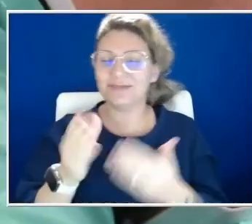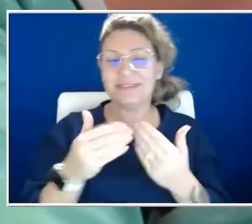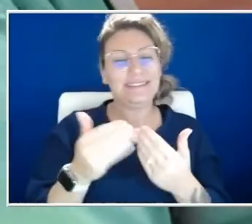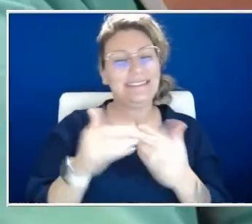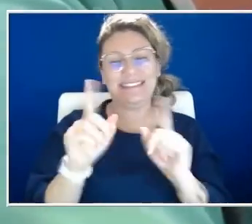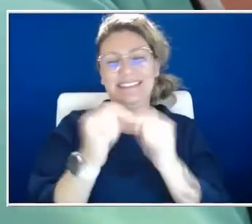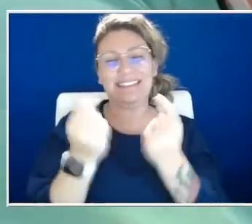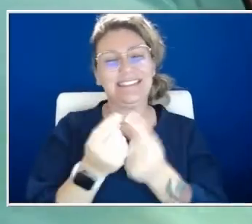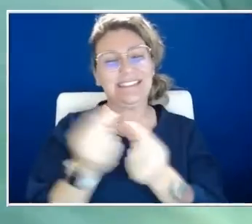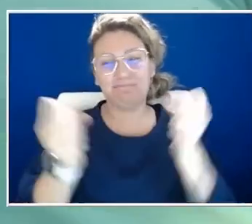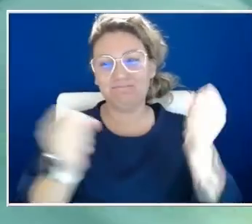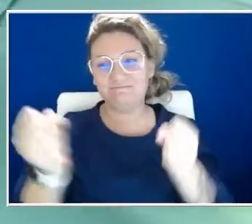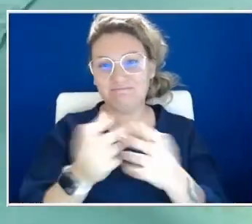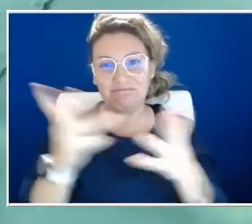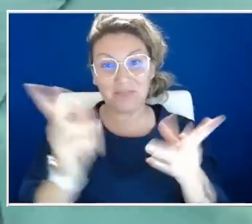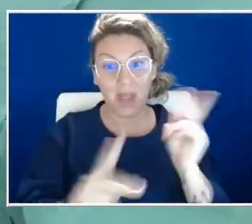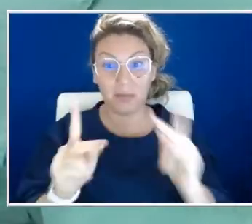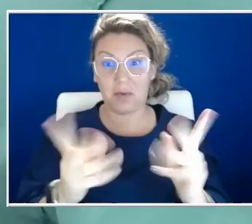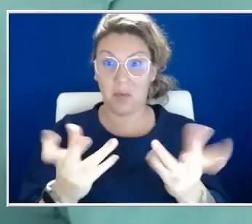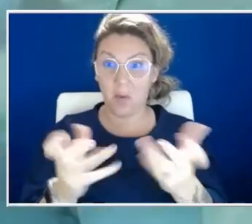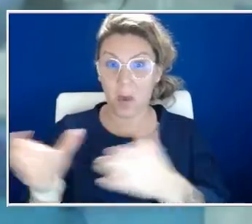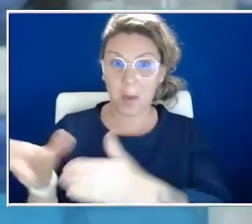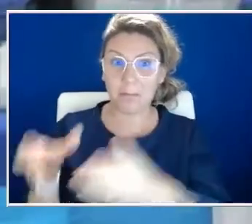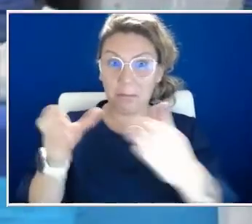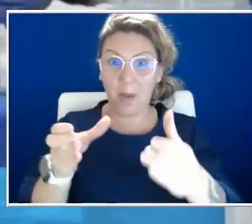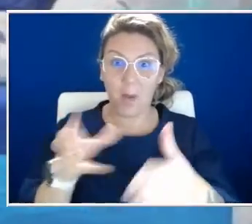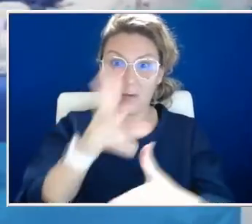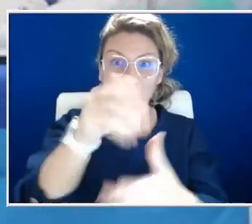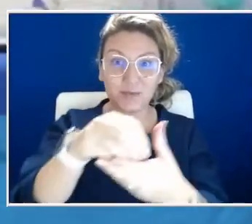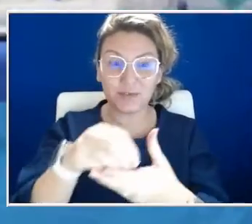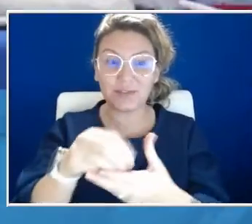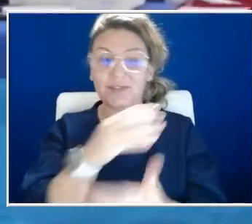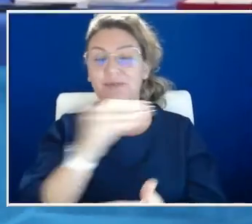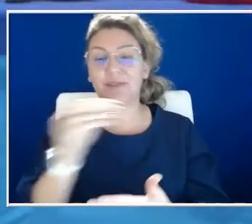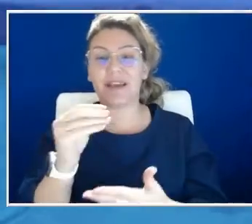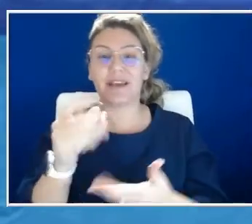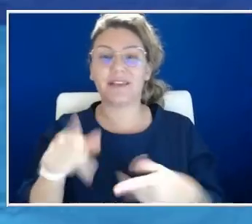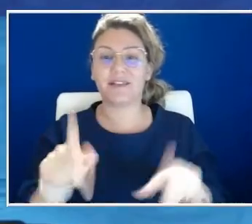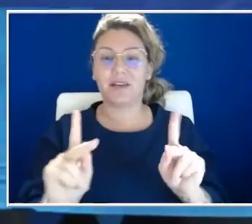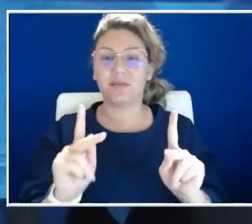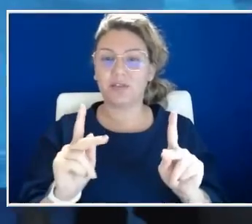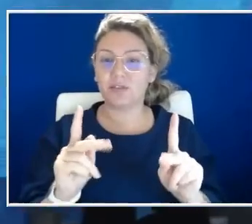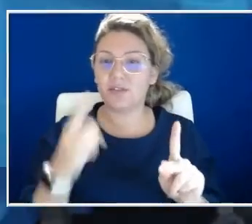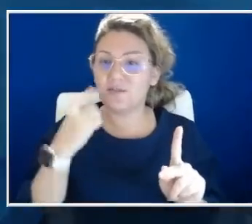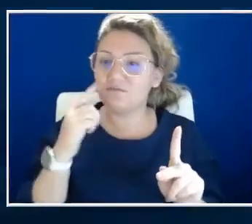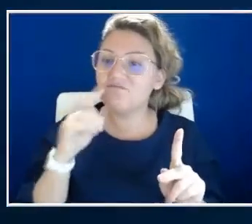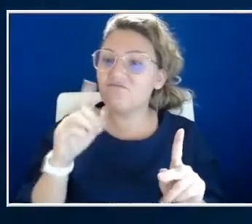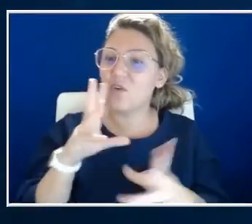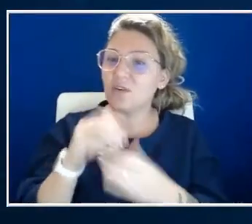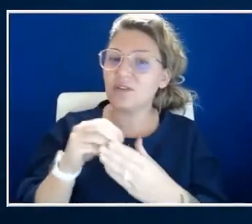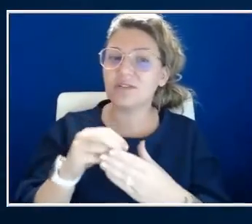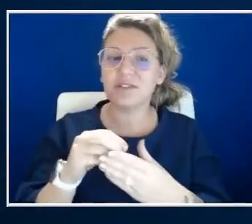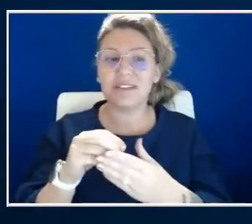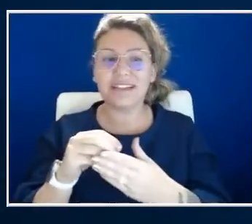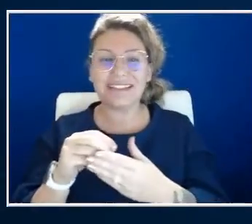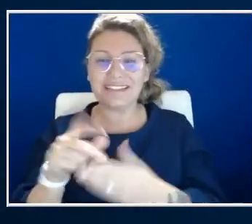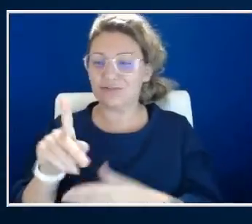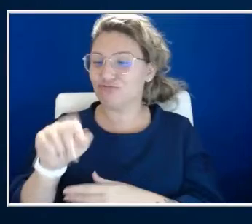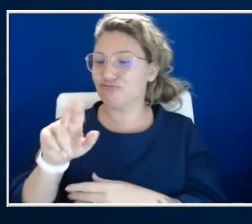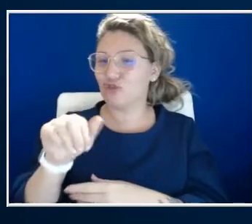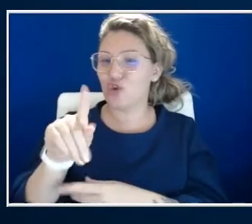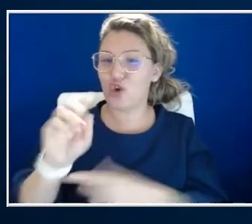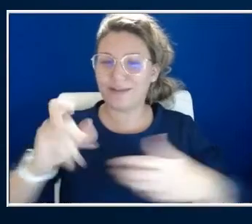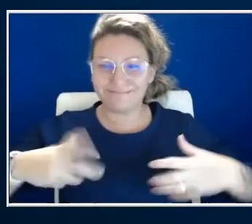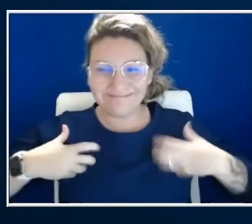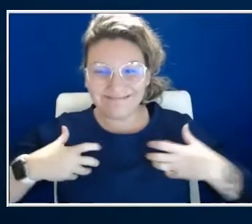There were lots of people who wanted to go and participate. Obviously, the opportunity to participate in Curtis's Care was, again, a once-in-a-lifetime